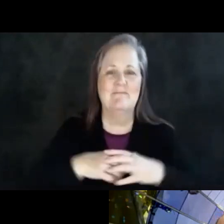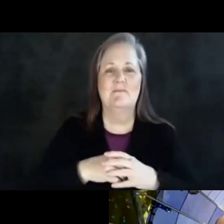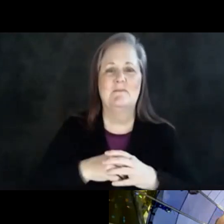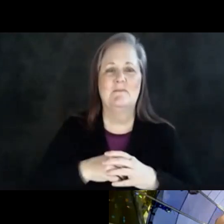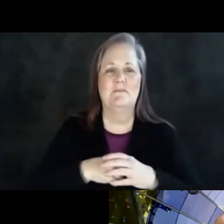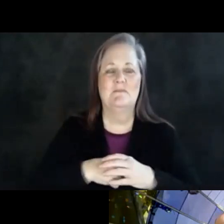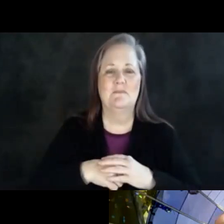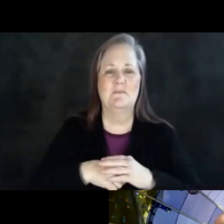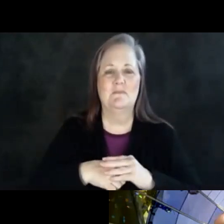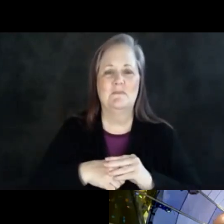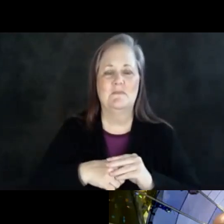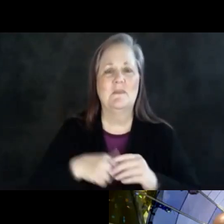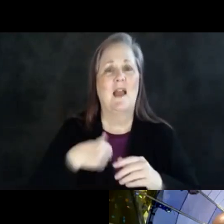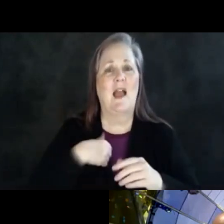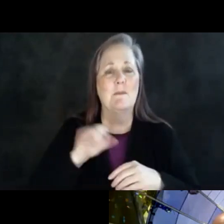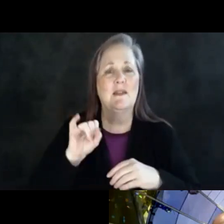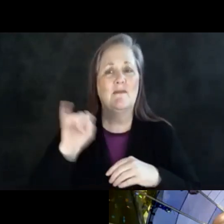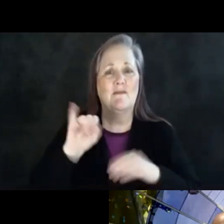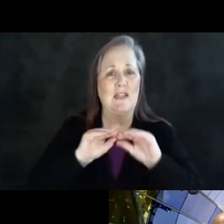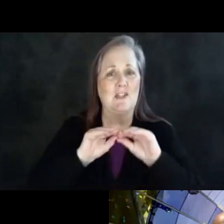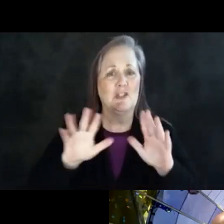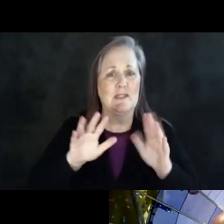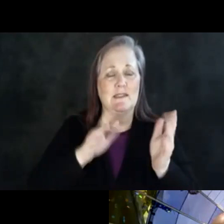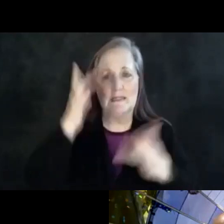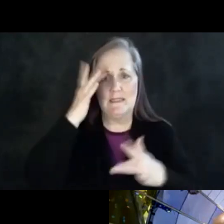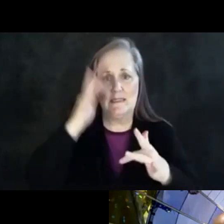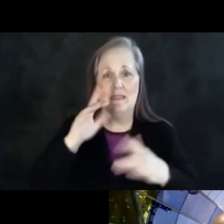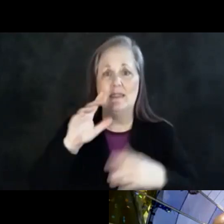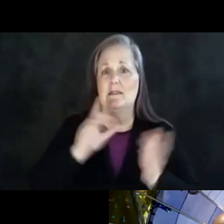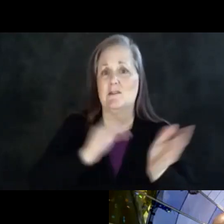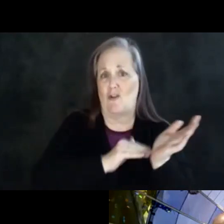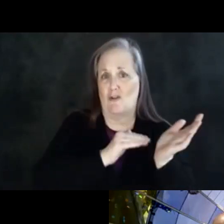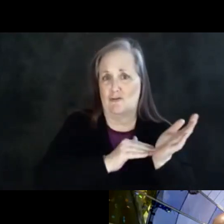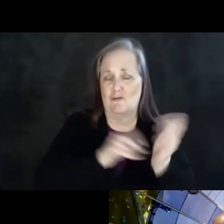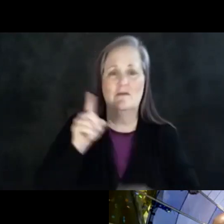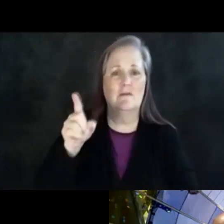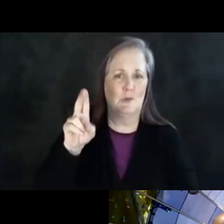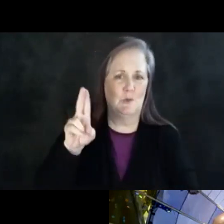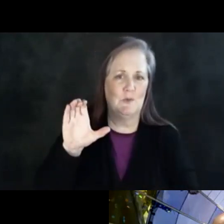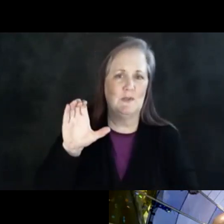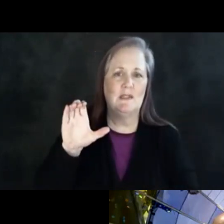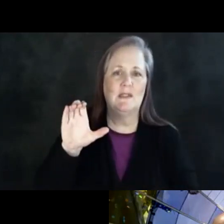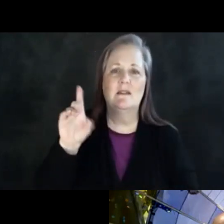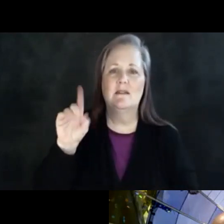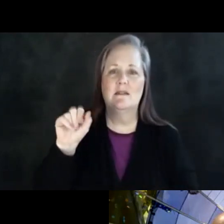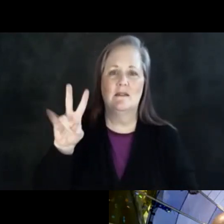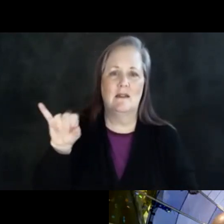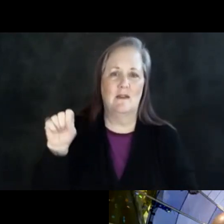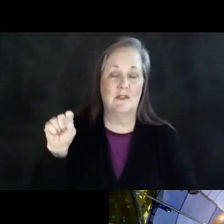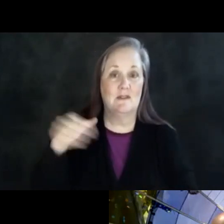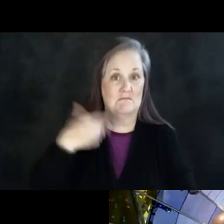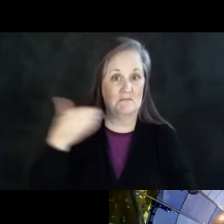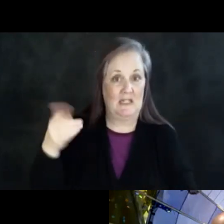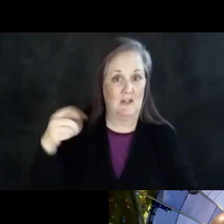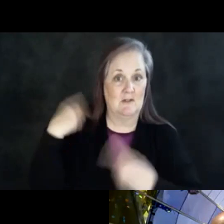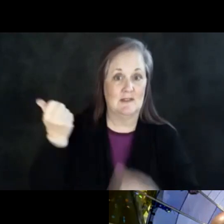am an infectious disease doc at UC Davis. I've been at UC Davis